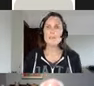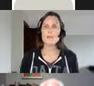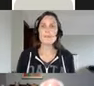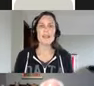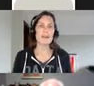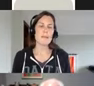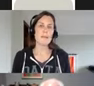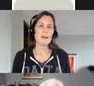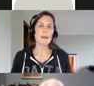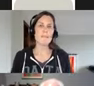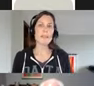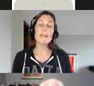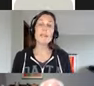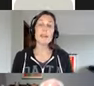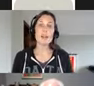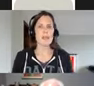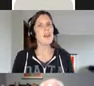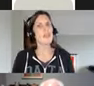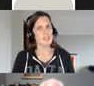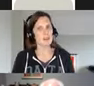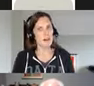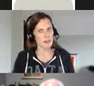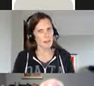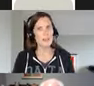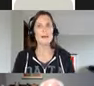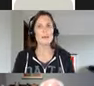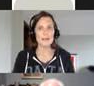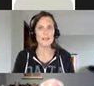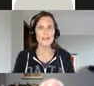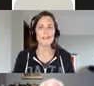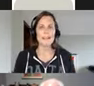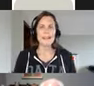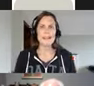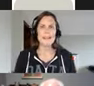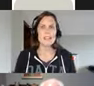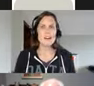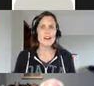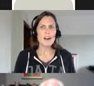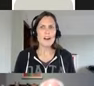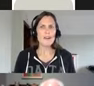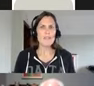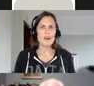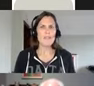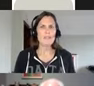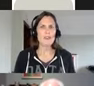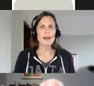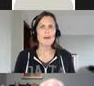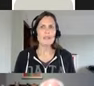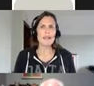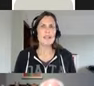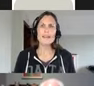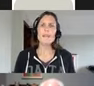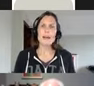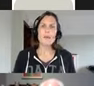invariably someone would make a map that led me to have the talk about color. And that talk often involved